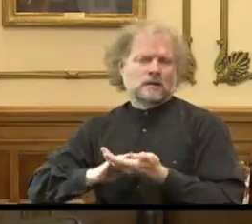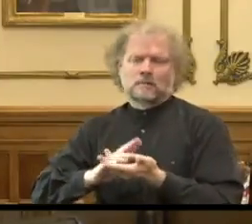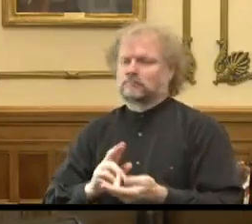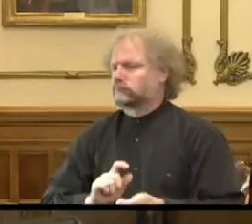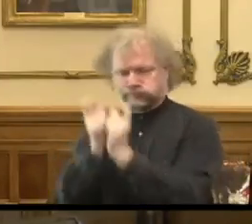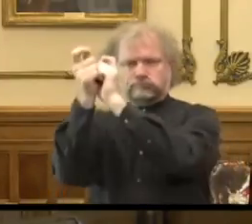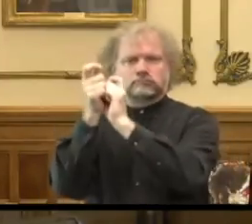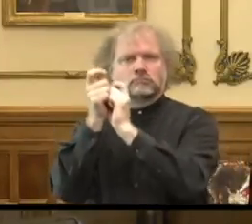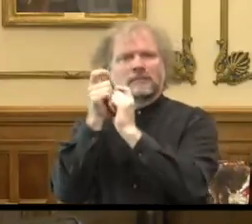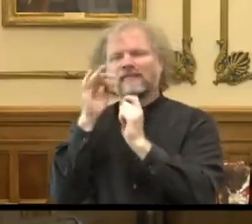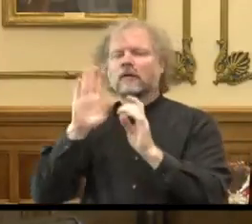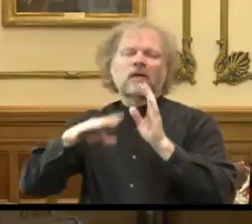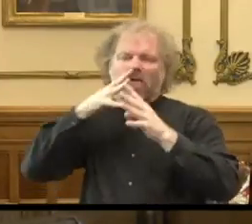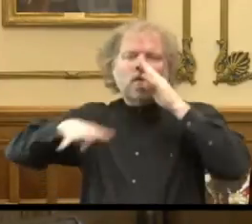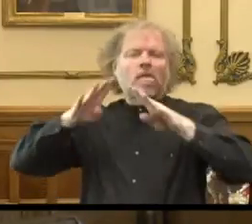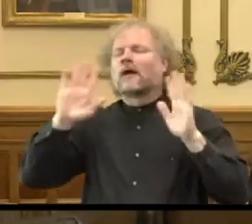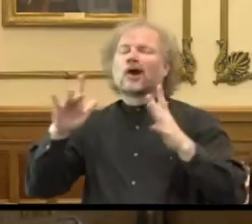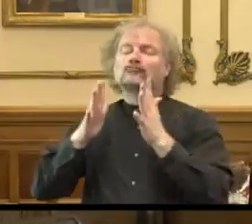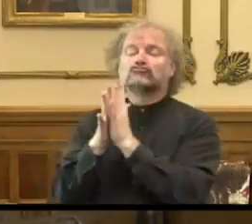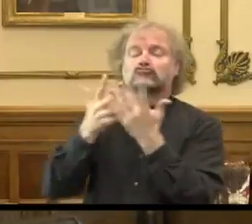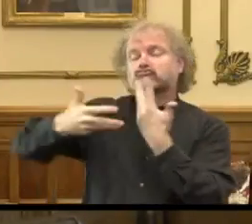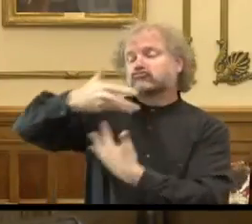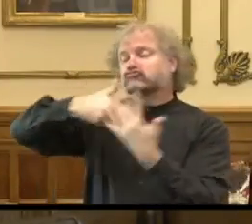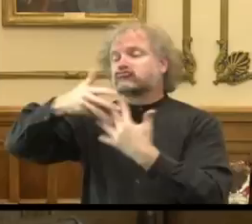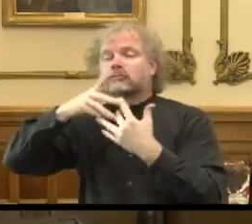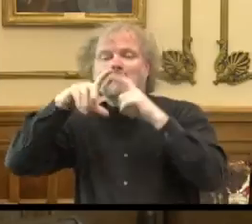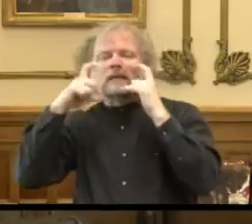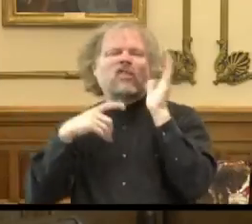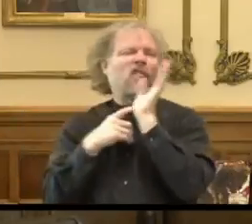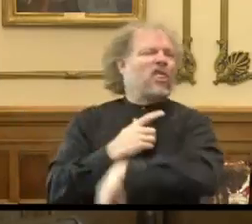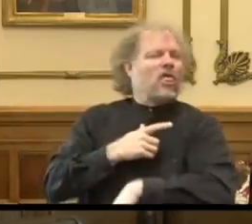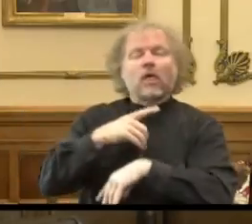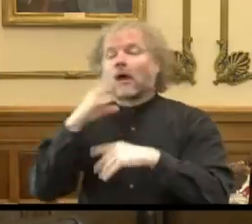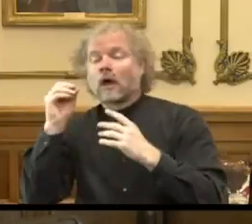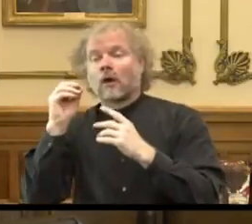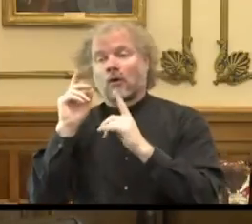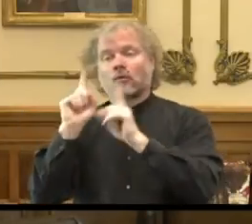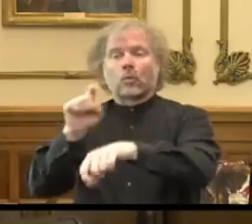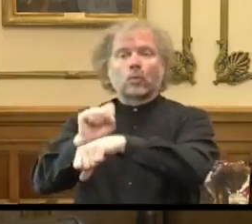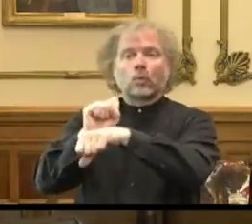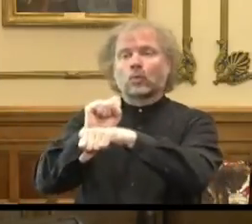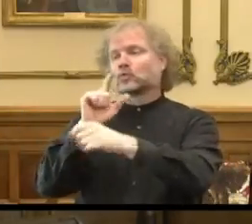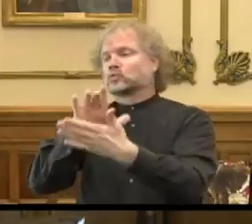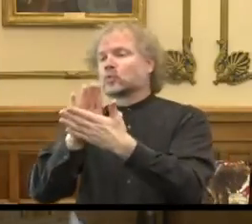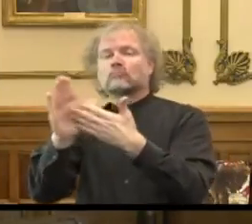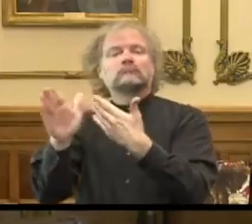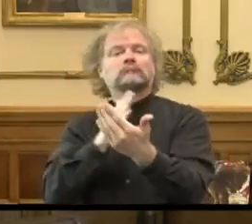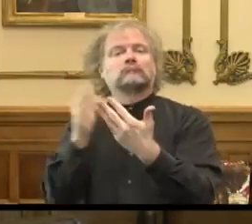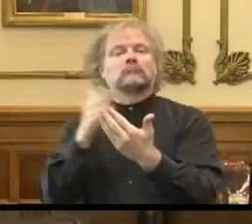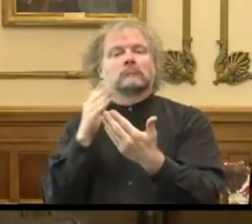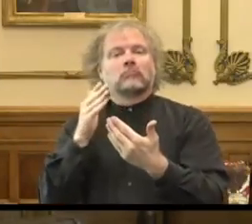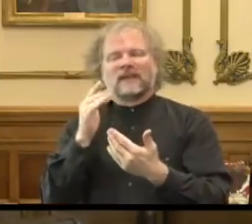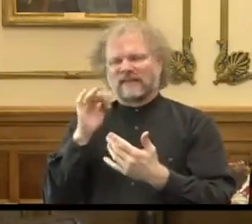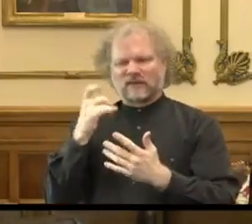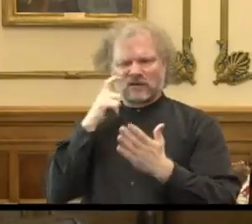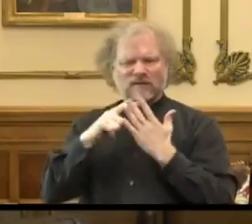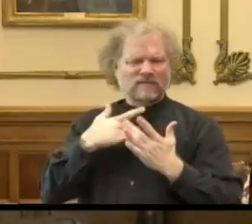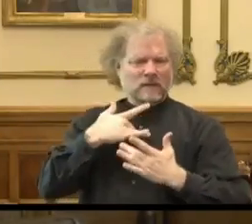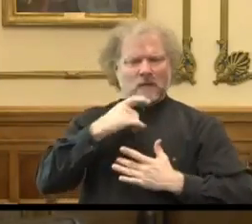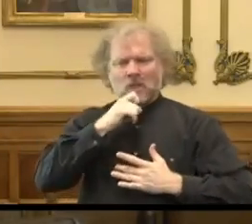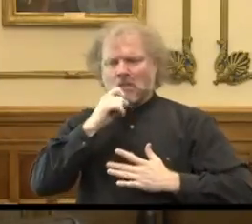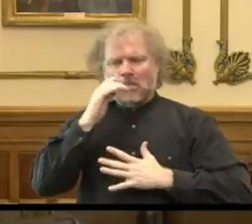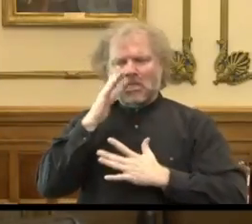people ignore social distancing, refuse to wear their masks, and continue to go to work or school if they're symptomatic or close